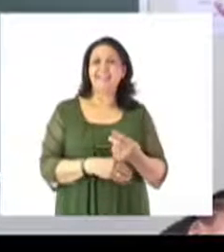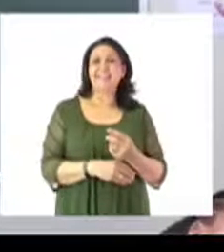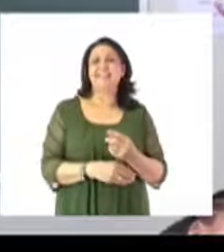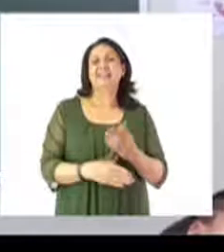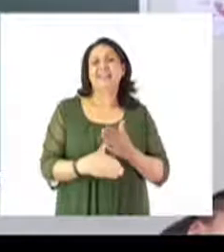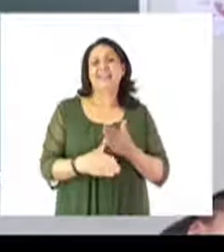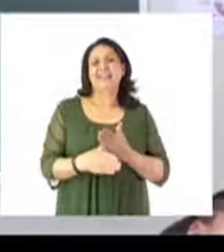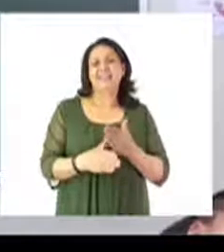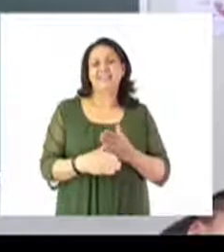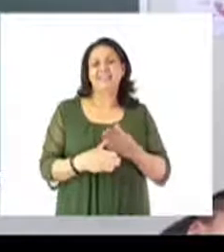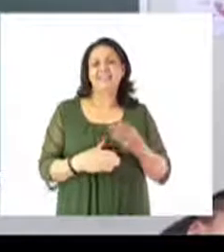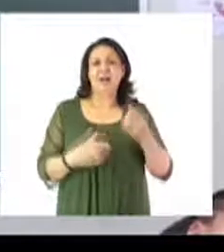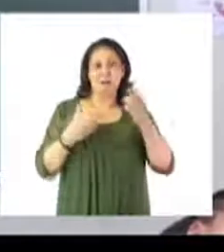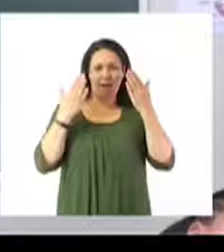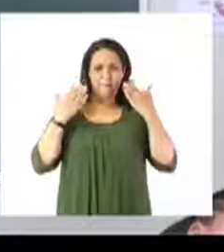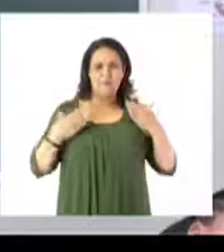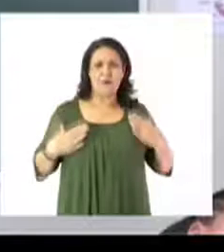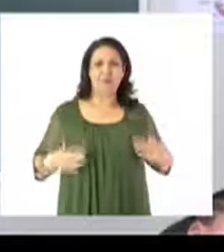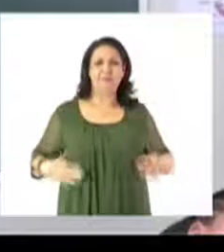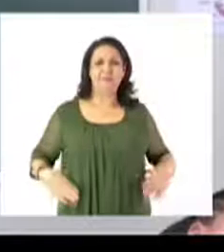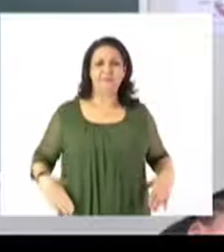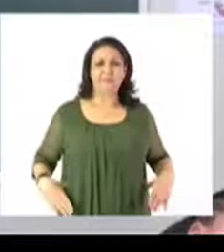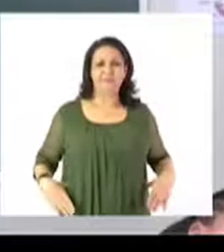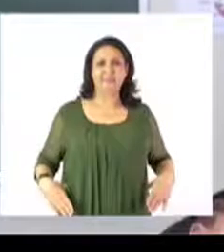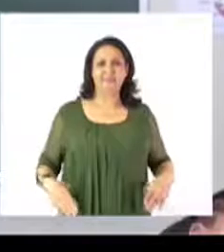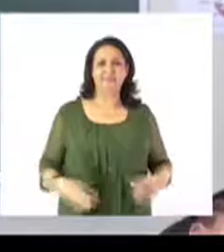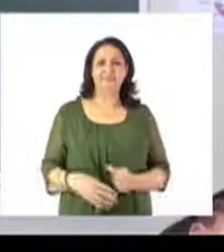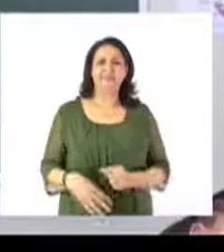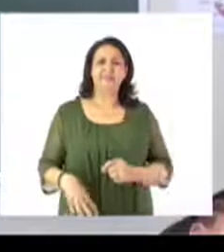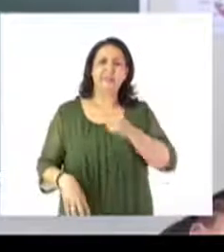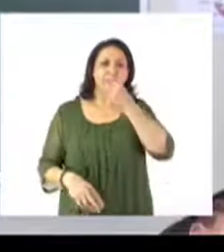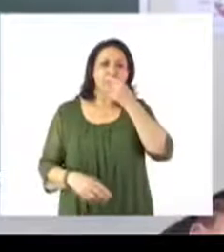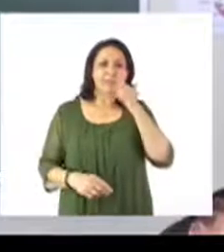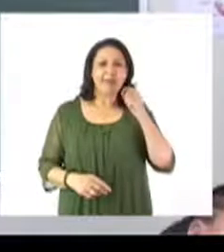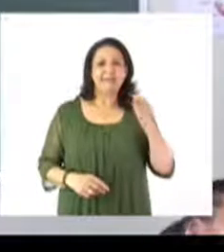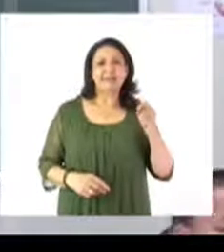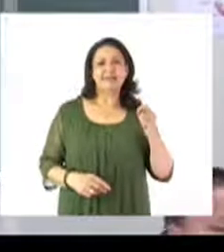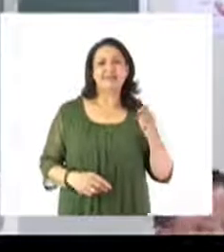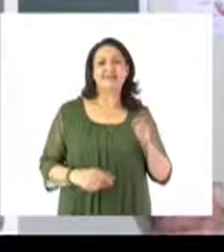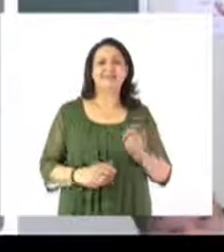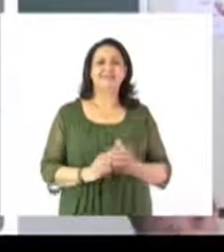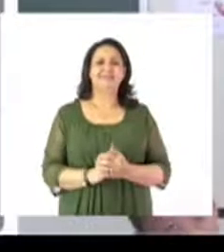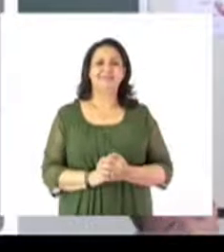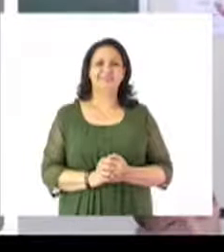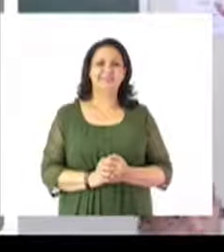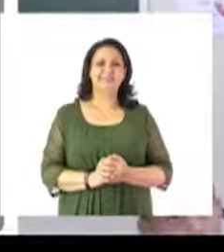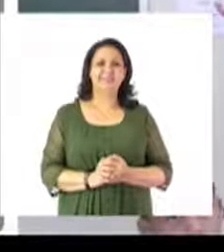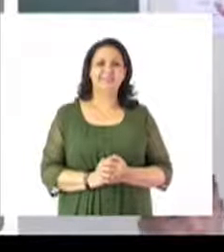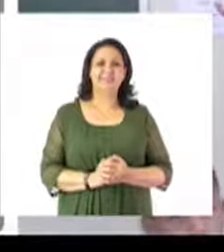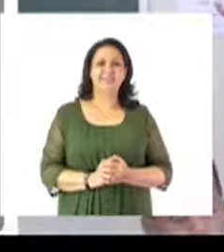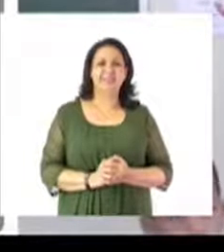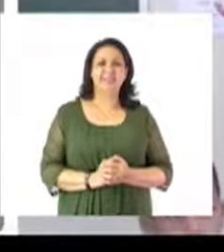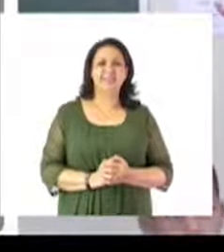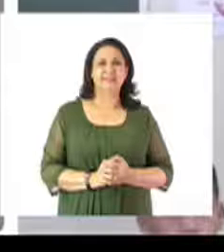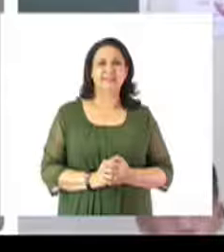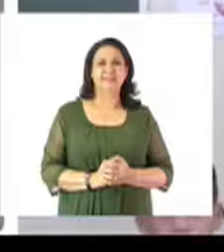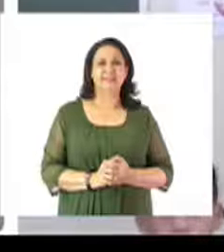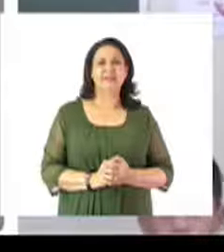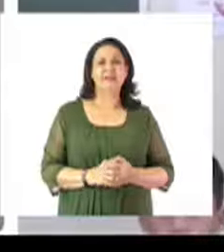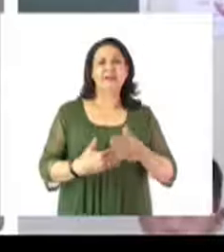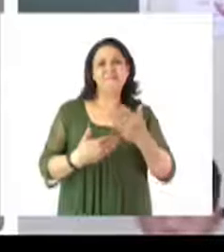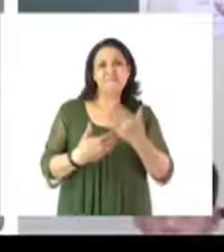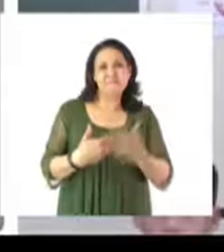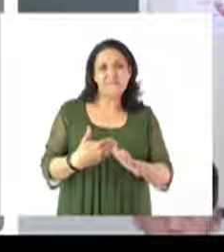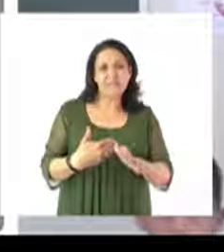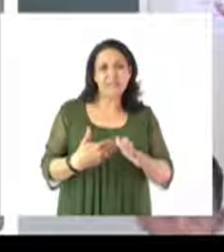body. And this lesson, I want you to take your pencil or a crayon, and I want to complete the rest of